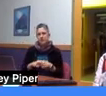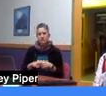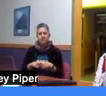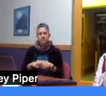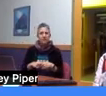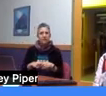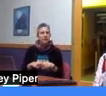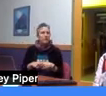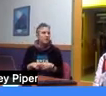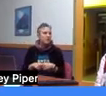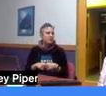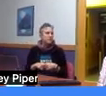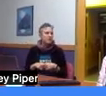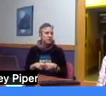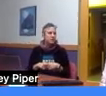stuff.